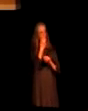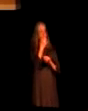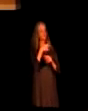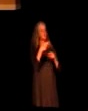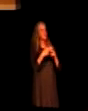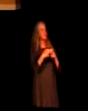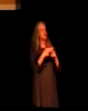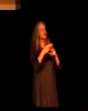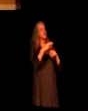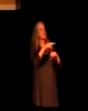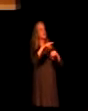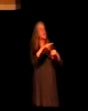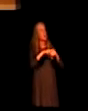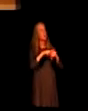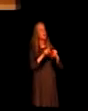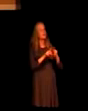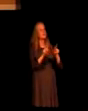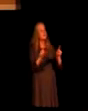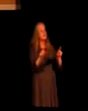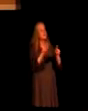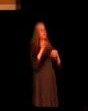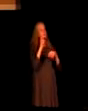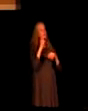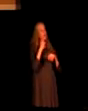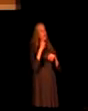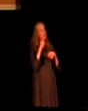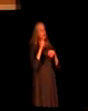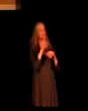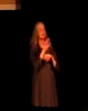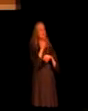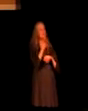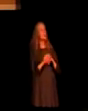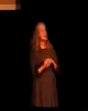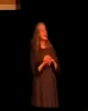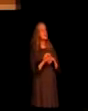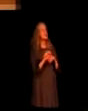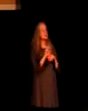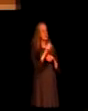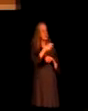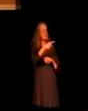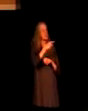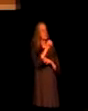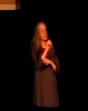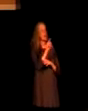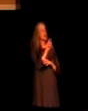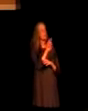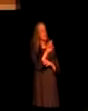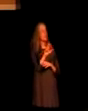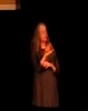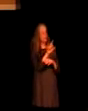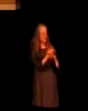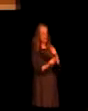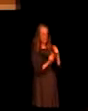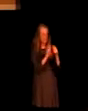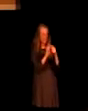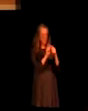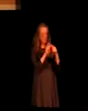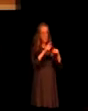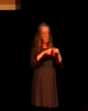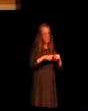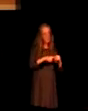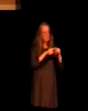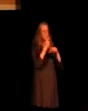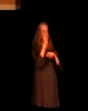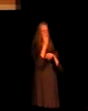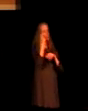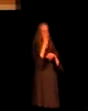Normalized Difference Vegetation Index. And all that is a spectral index that's tuned to greenness. It in